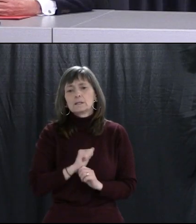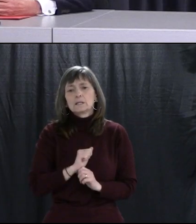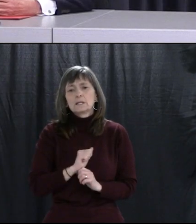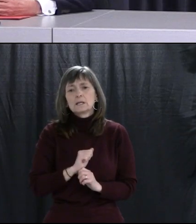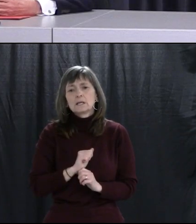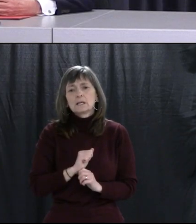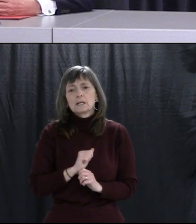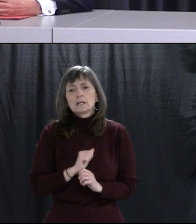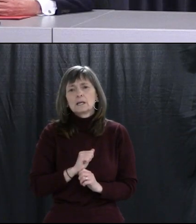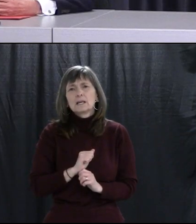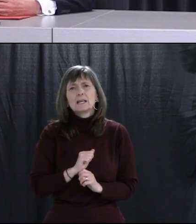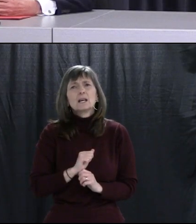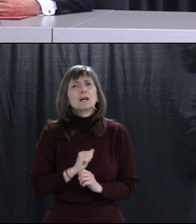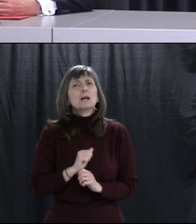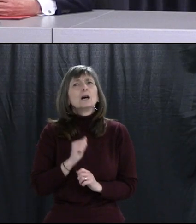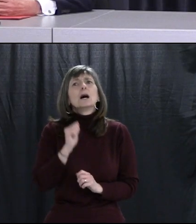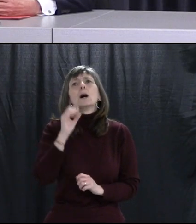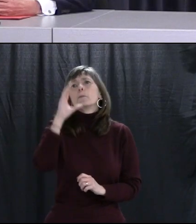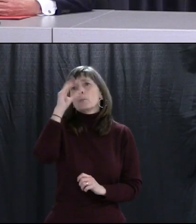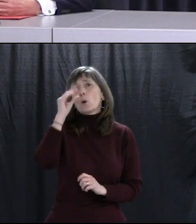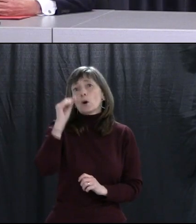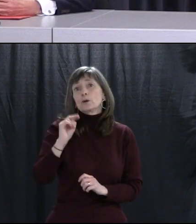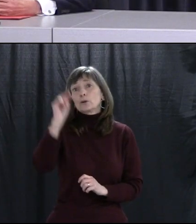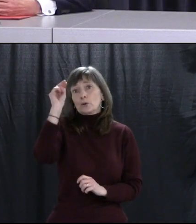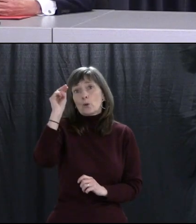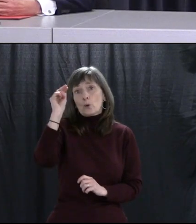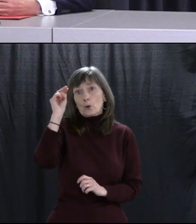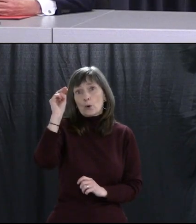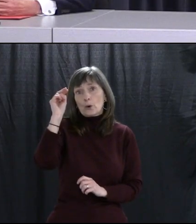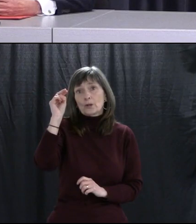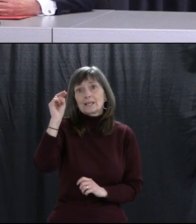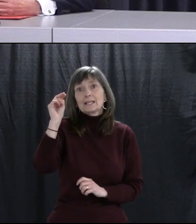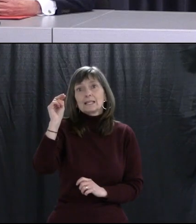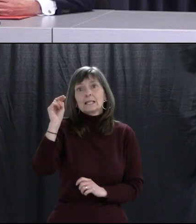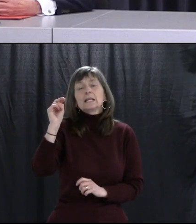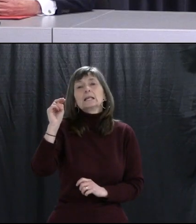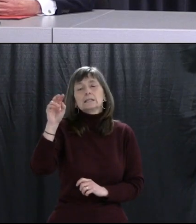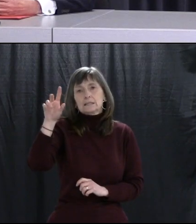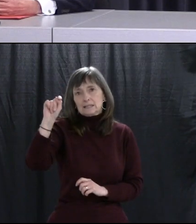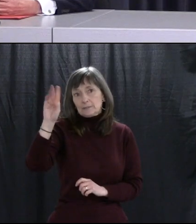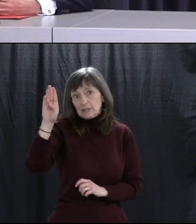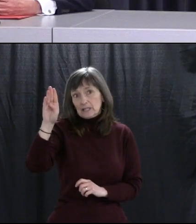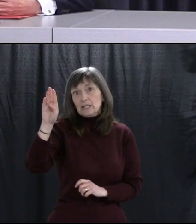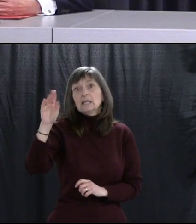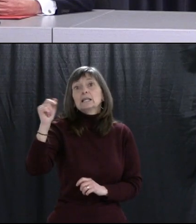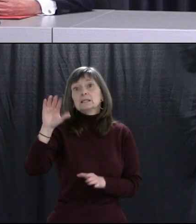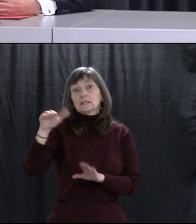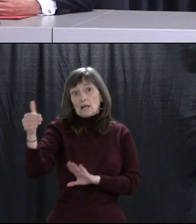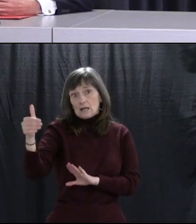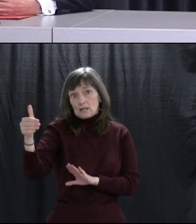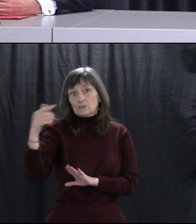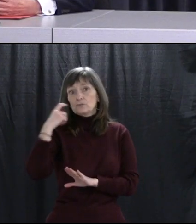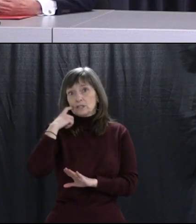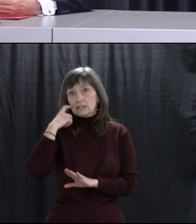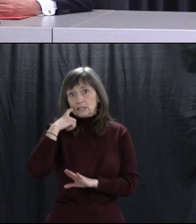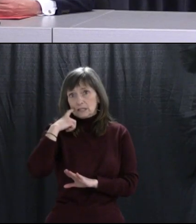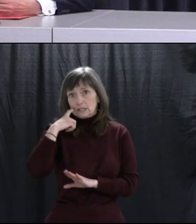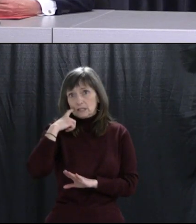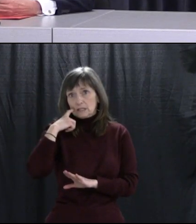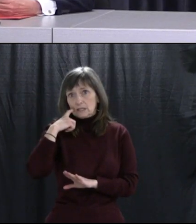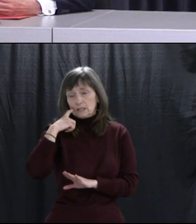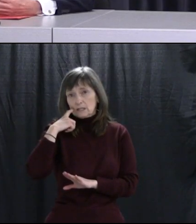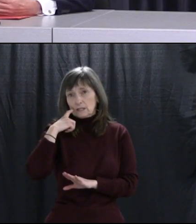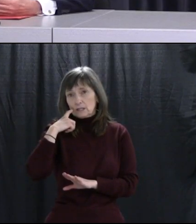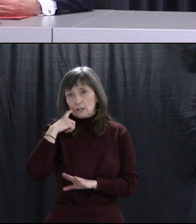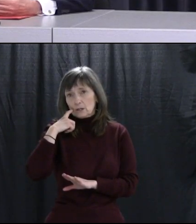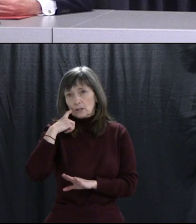Maine died of tuberculosis, and it was quite publicly known that this disease was being tracked